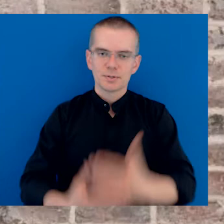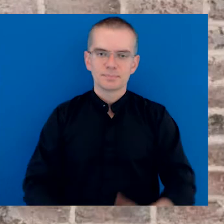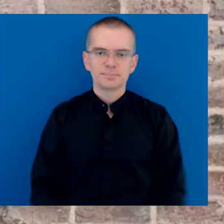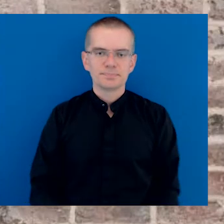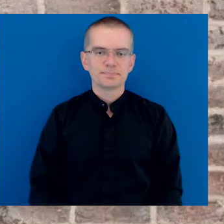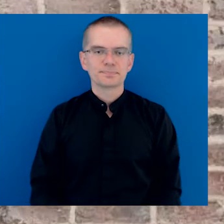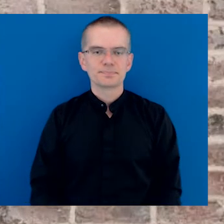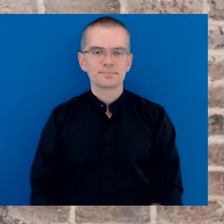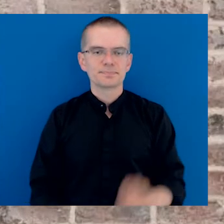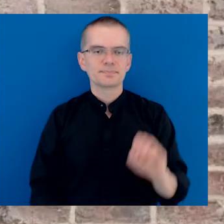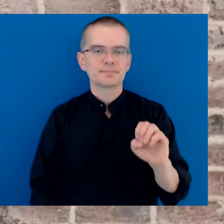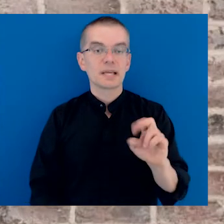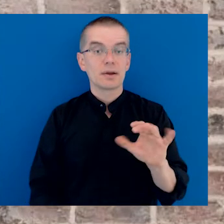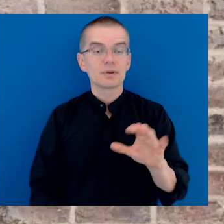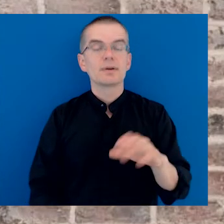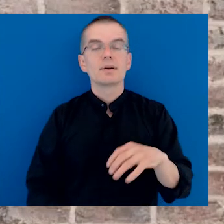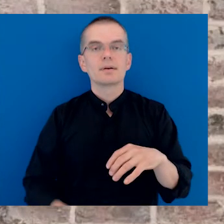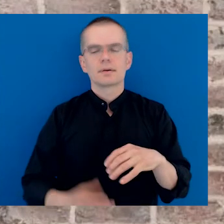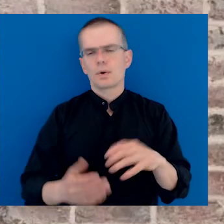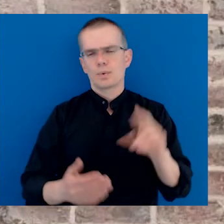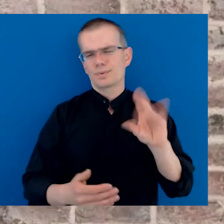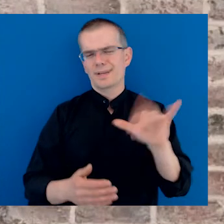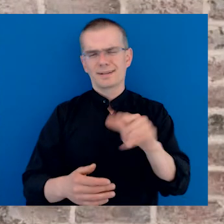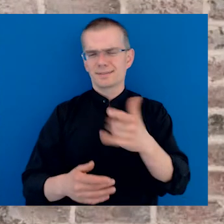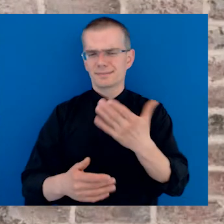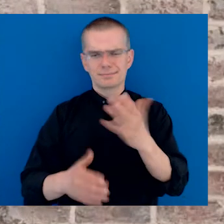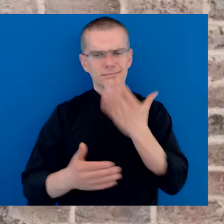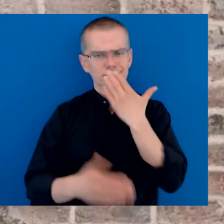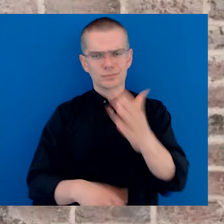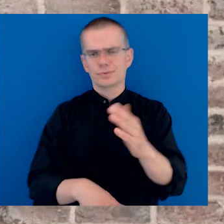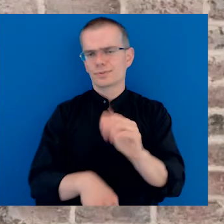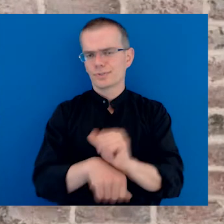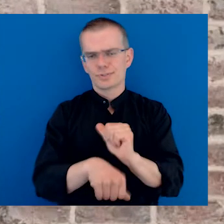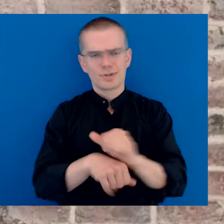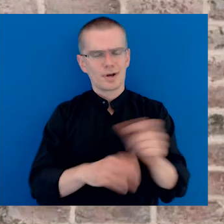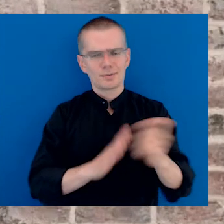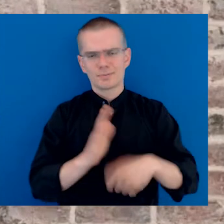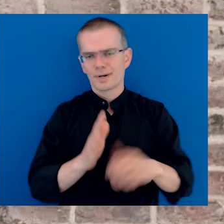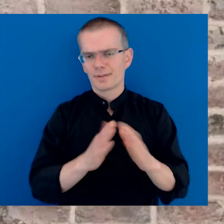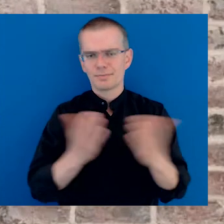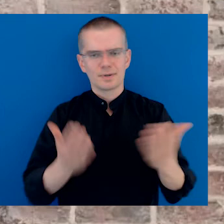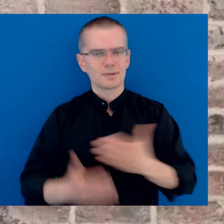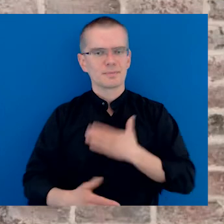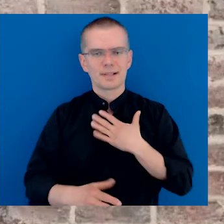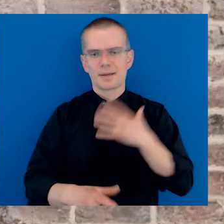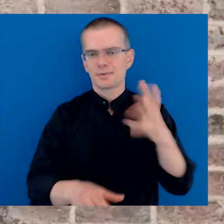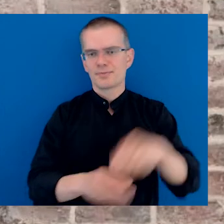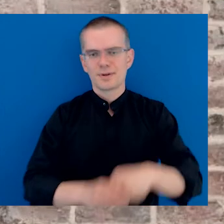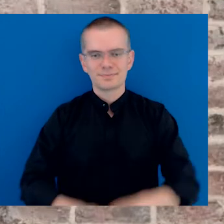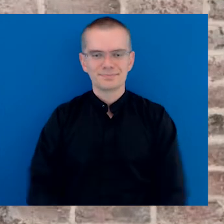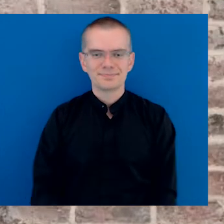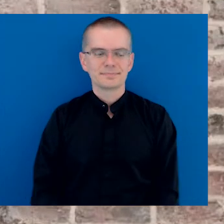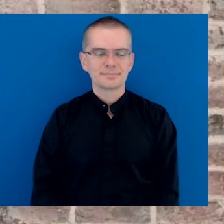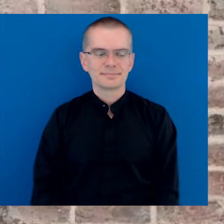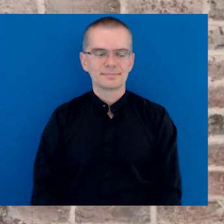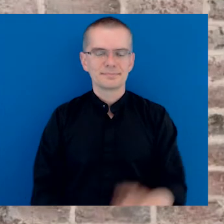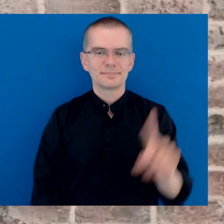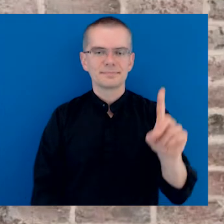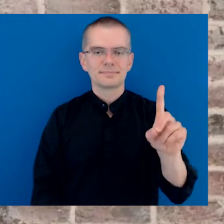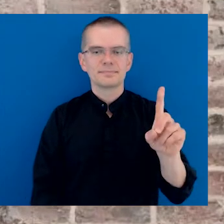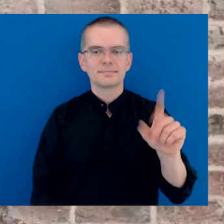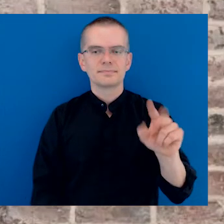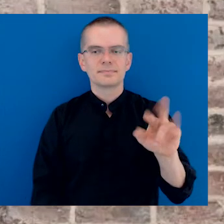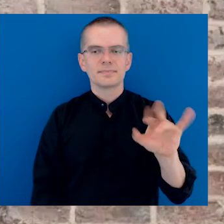You're welcome. You did a wonderful job with it. Very proud to be associated with this book. Indeed. Well,